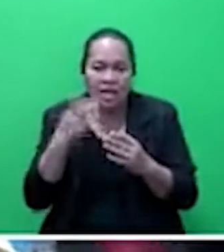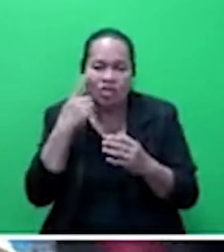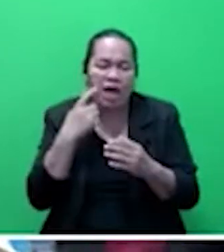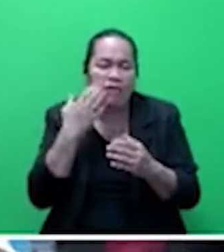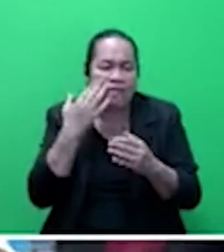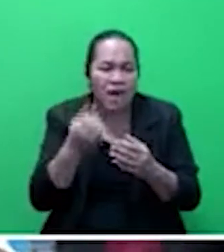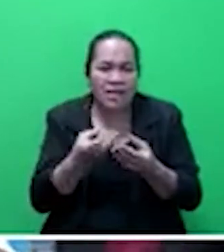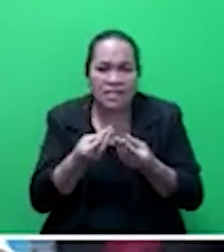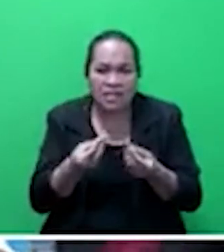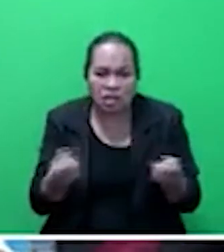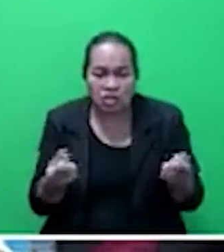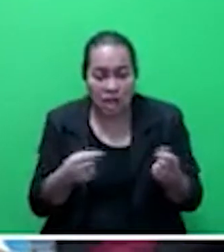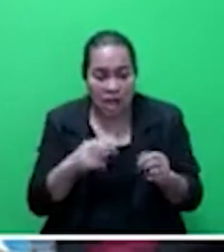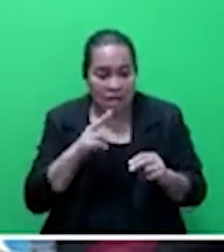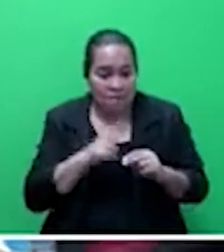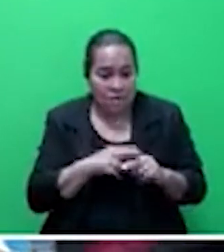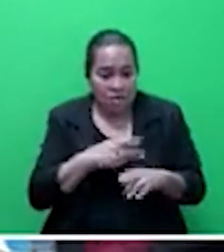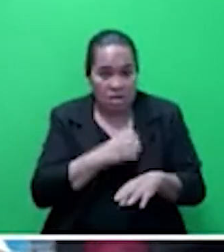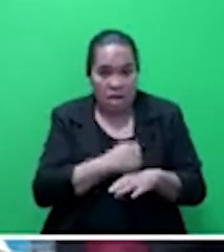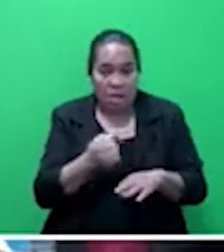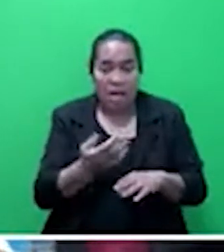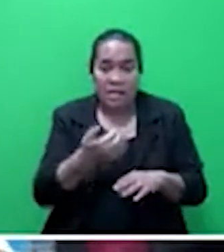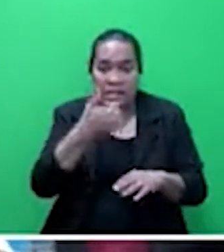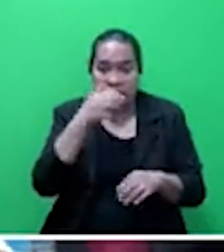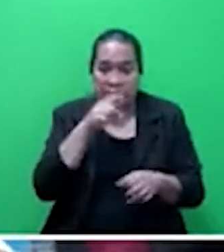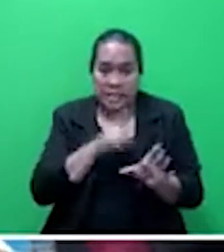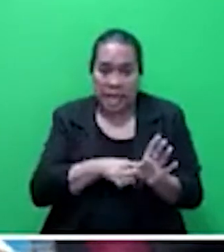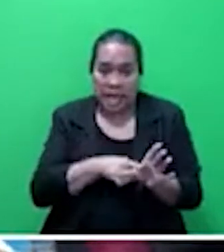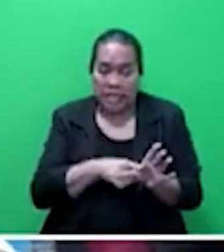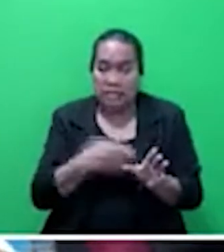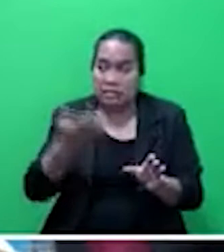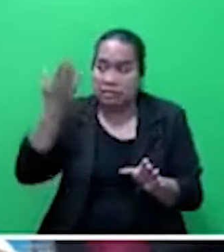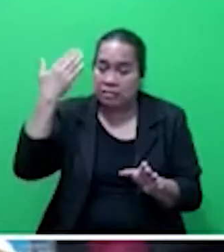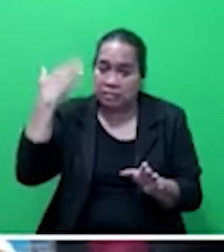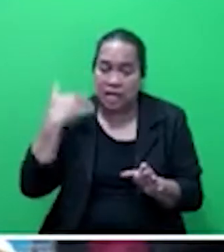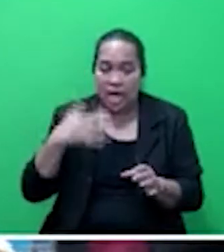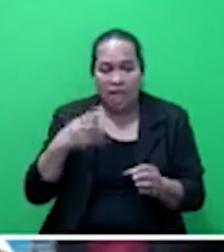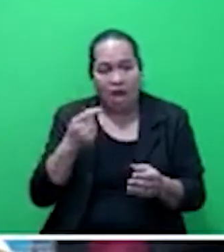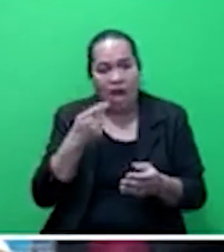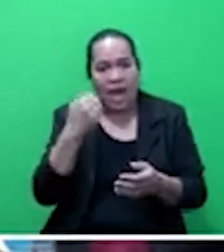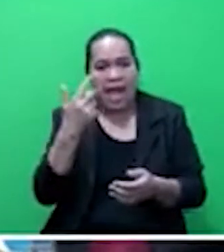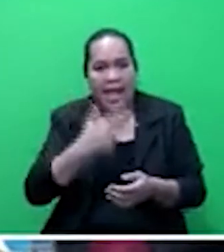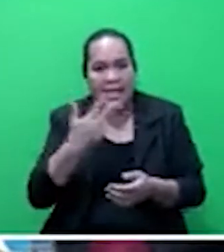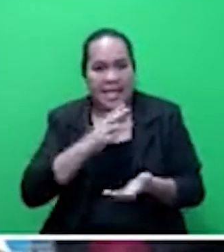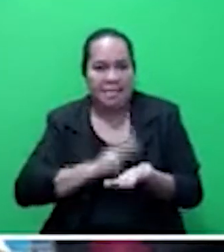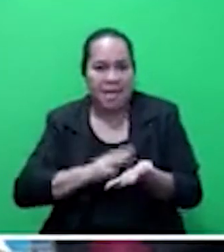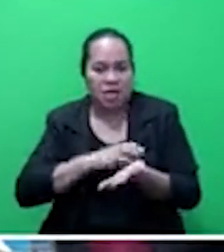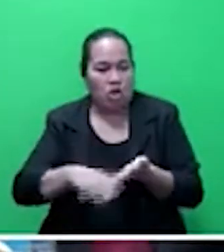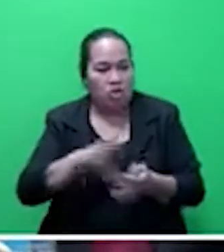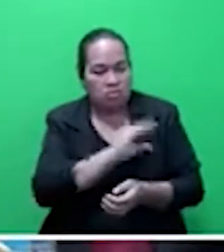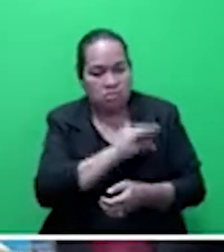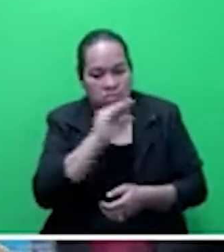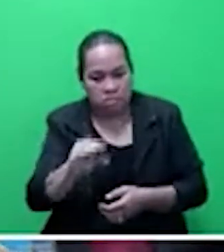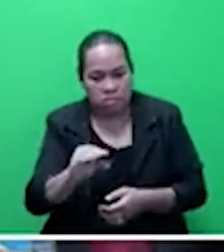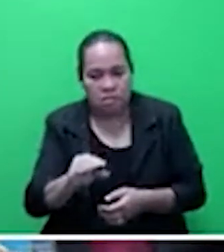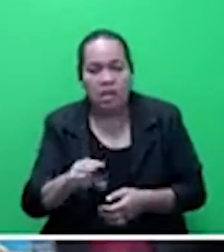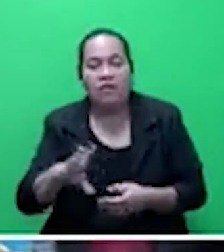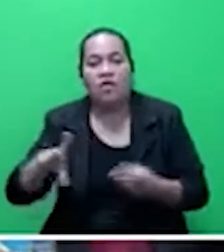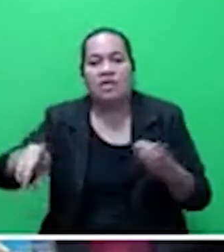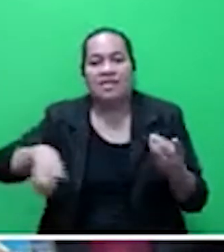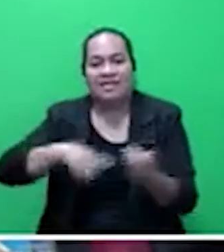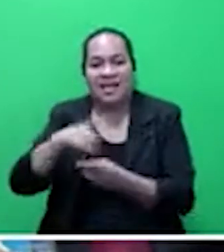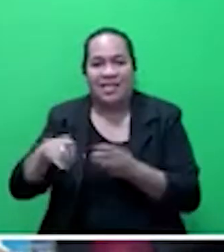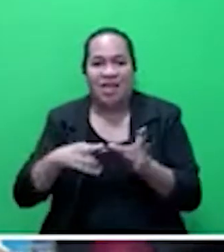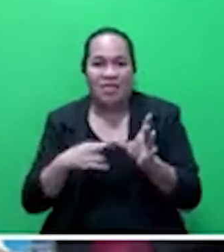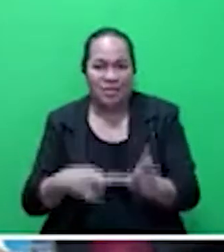Fijian government over the past 6 years has committed over $18 million towards disaster response operations.